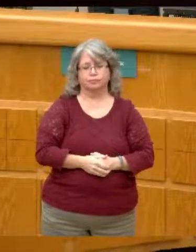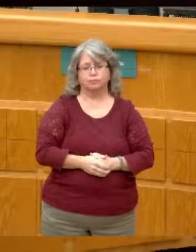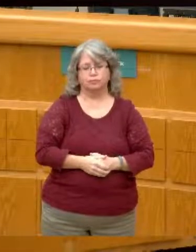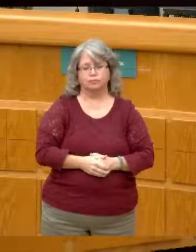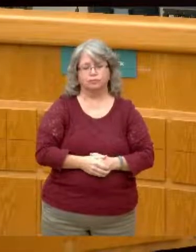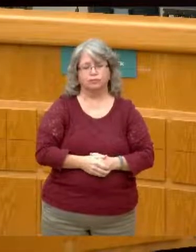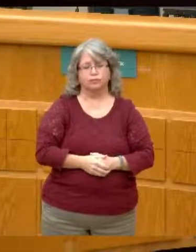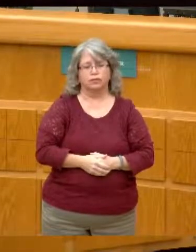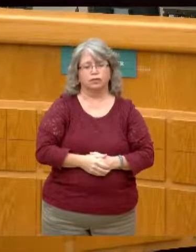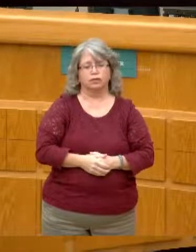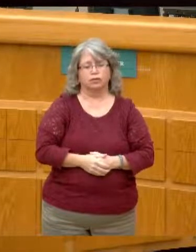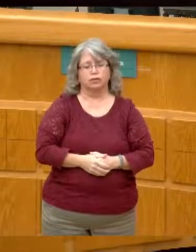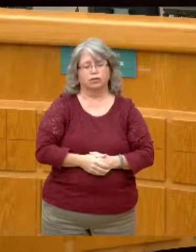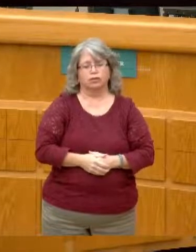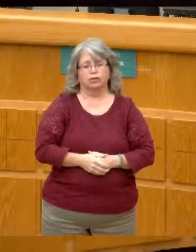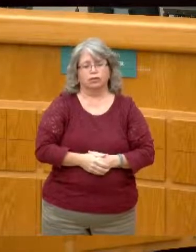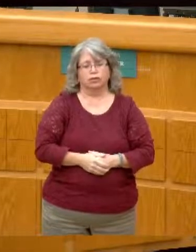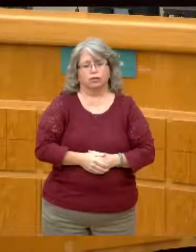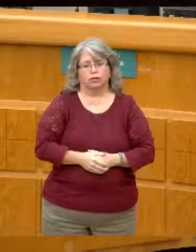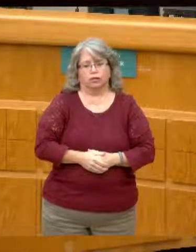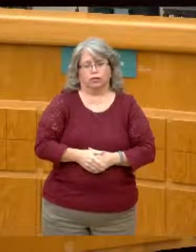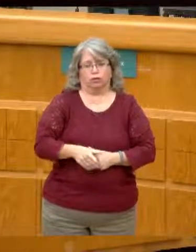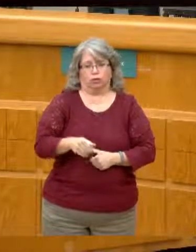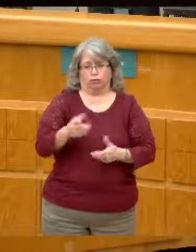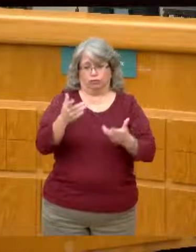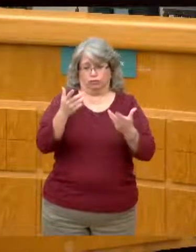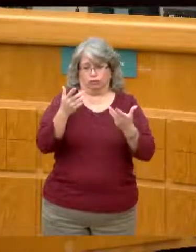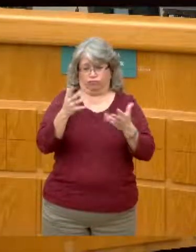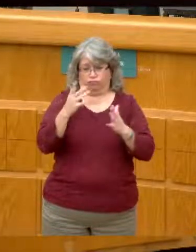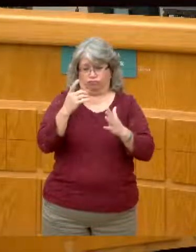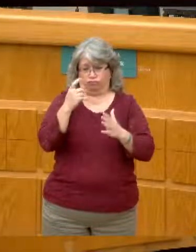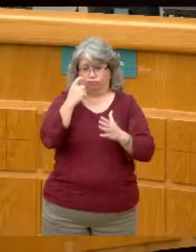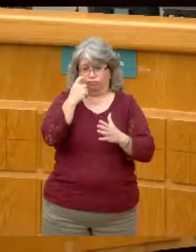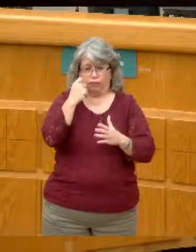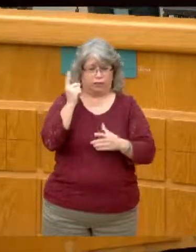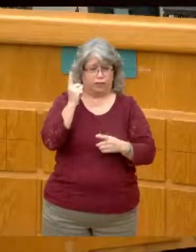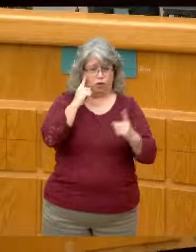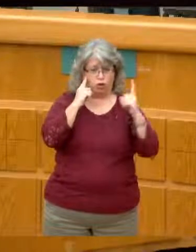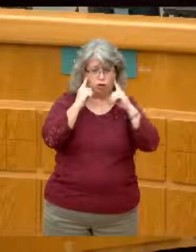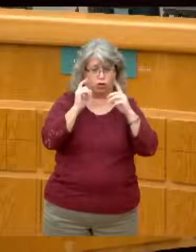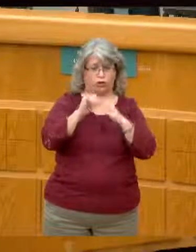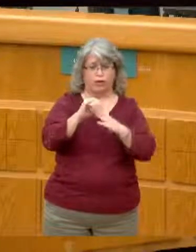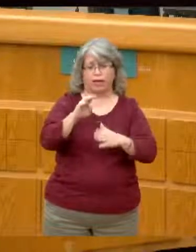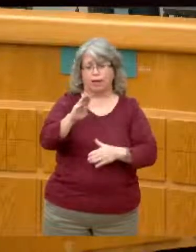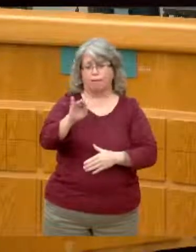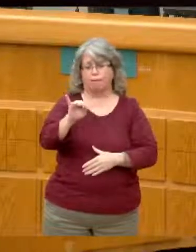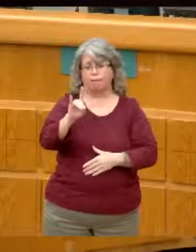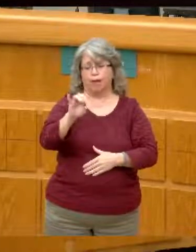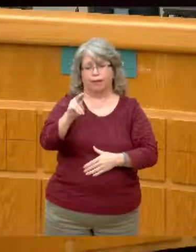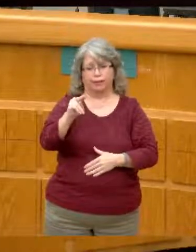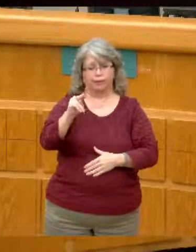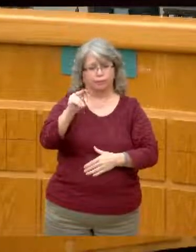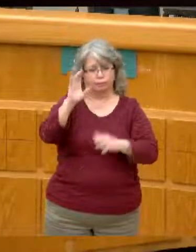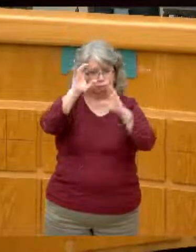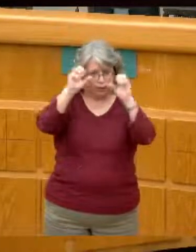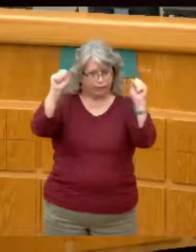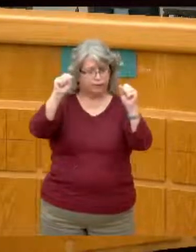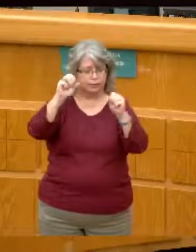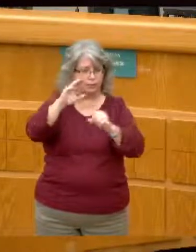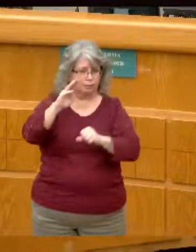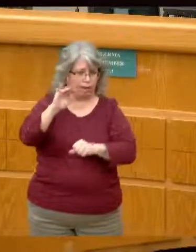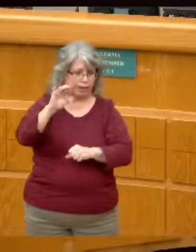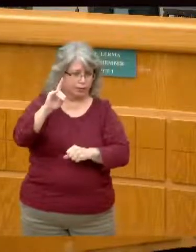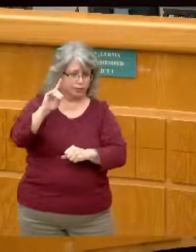So you've heard recently that the Biden administration has offered free COVID at-home tests for the